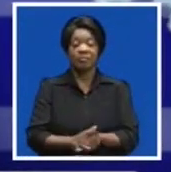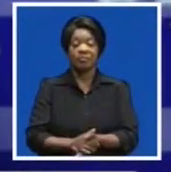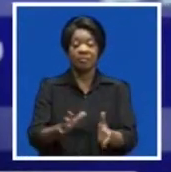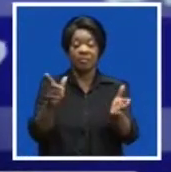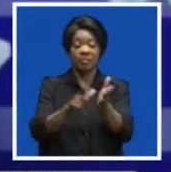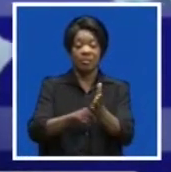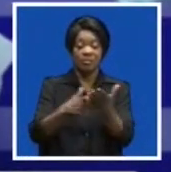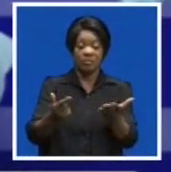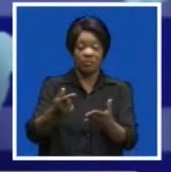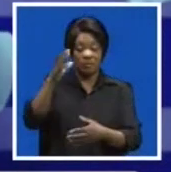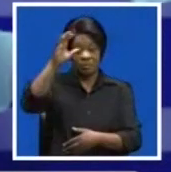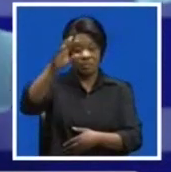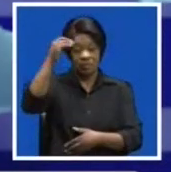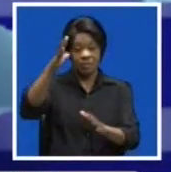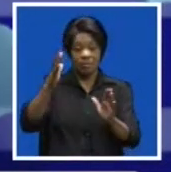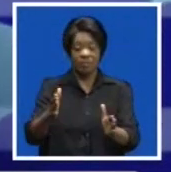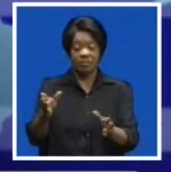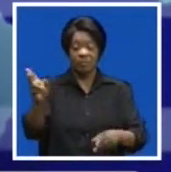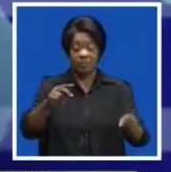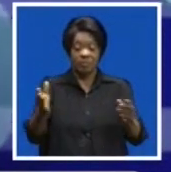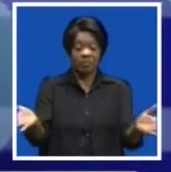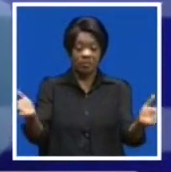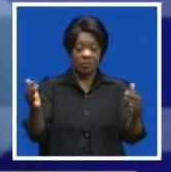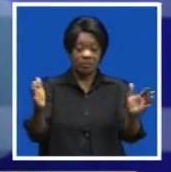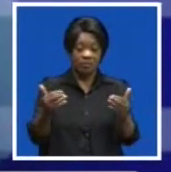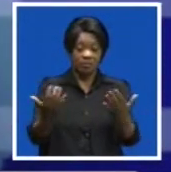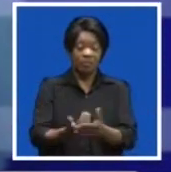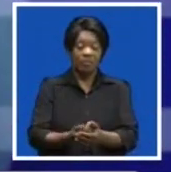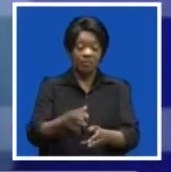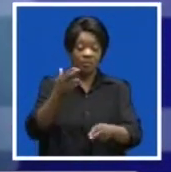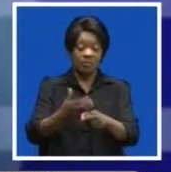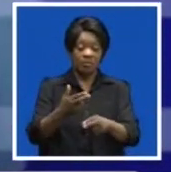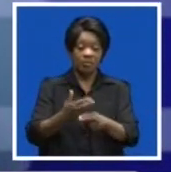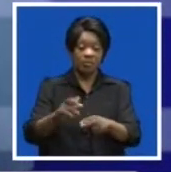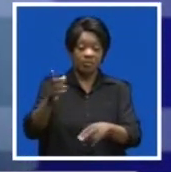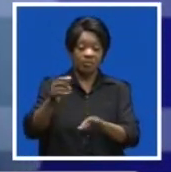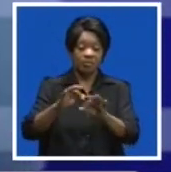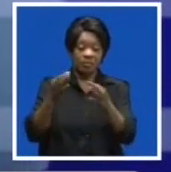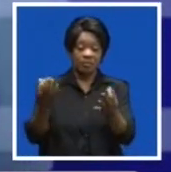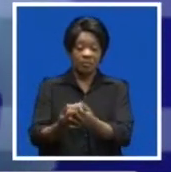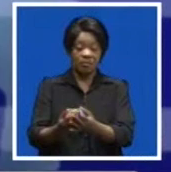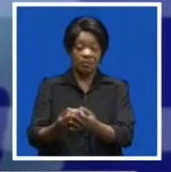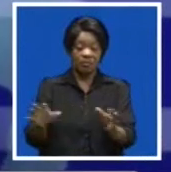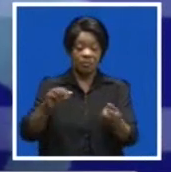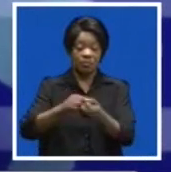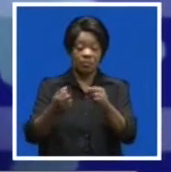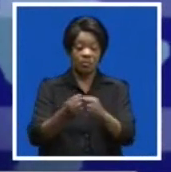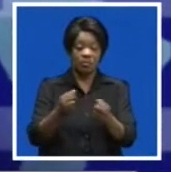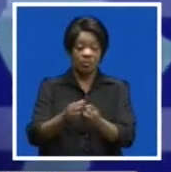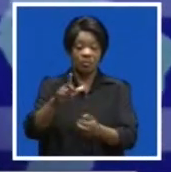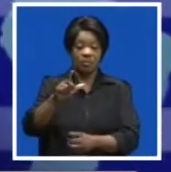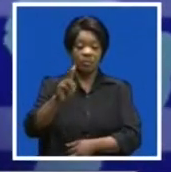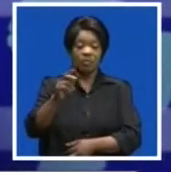Lusaka Province Minister Bowman Lusambo has urged citizens to desist from putting the name of the first family into disrepute. Mr.